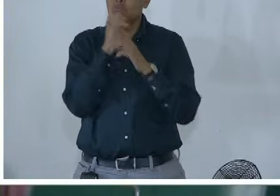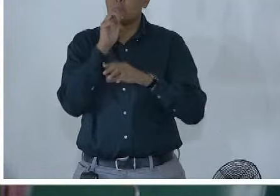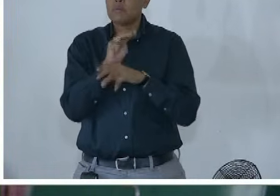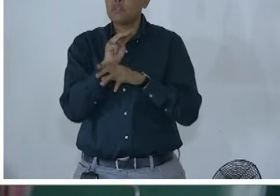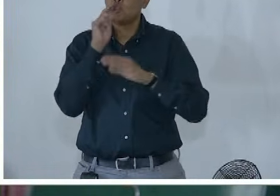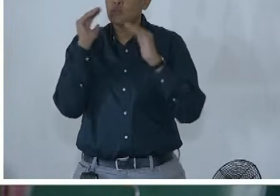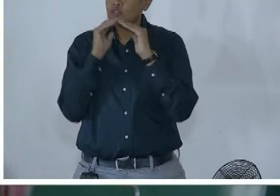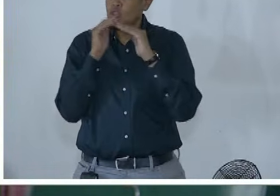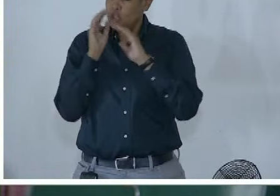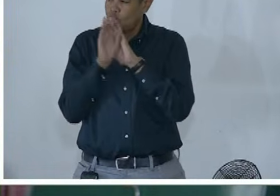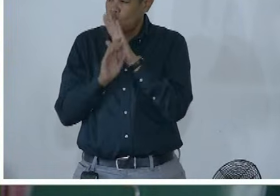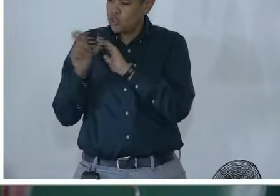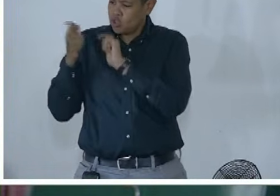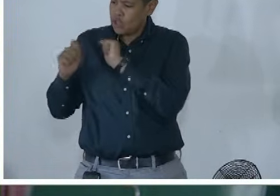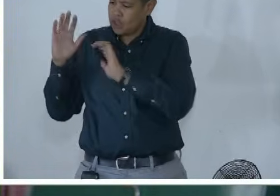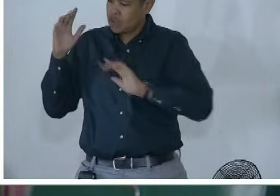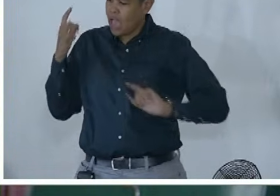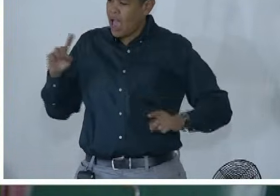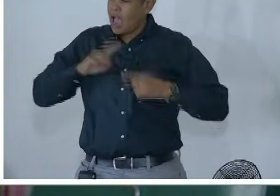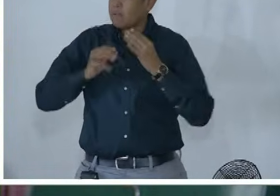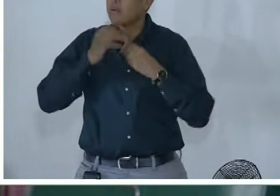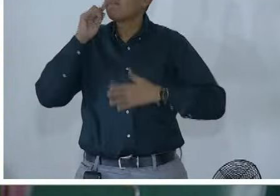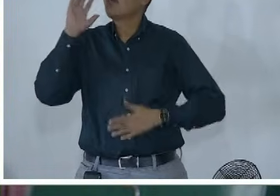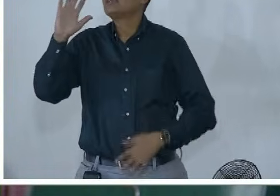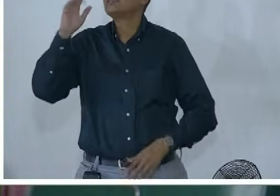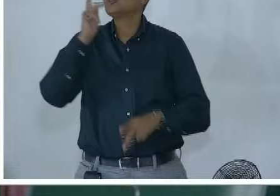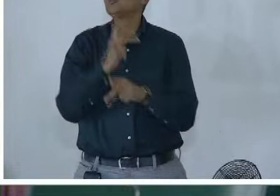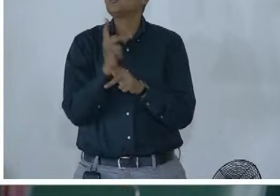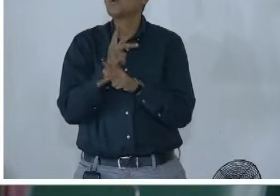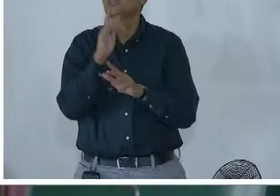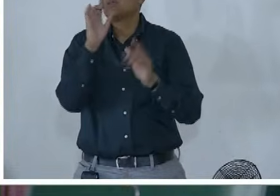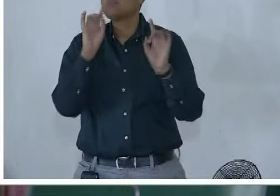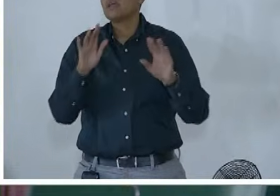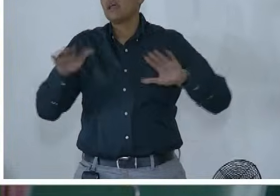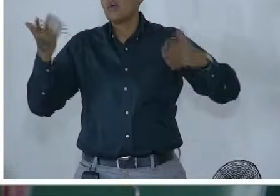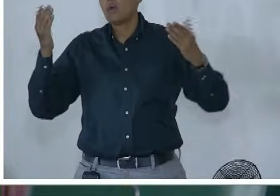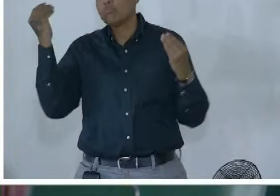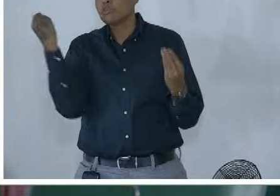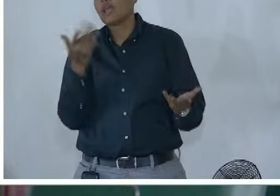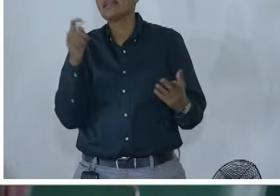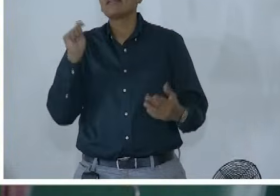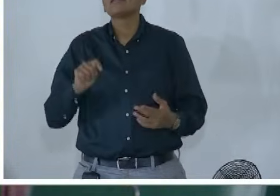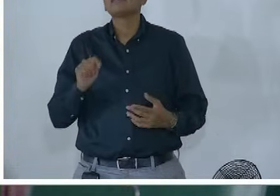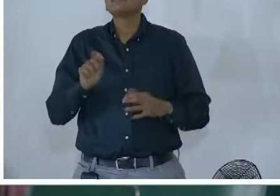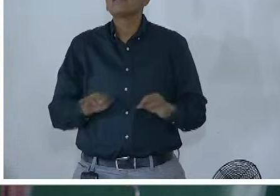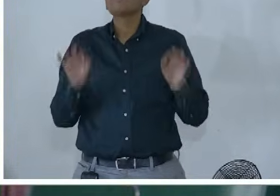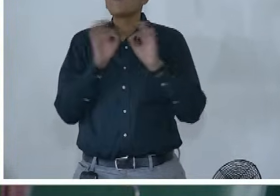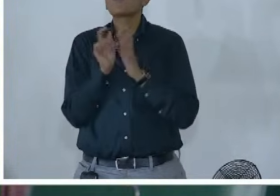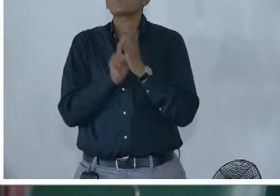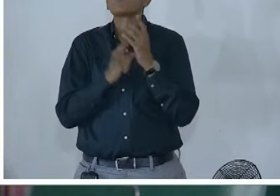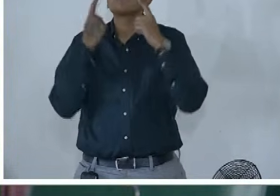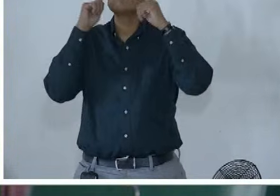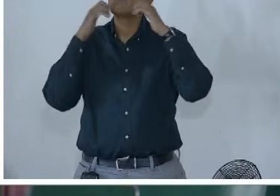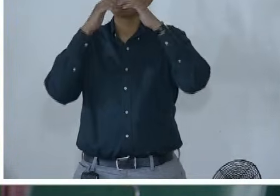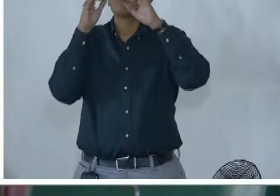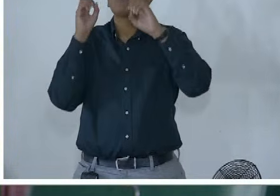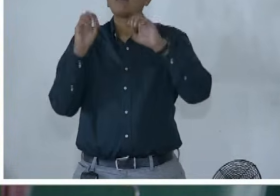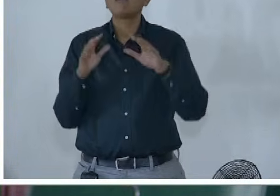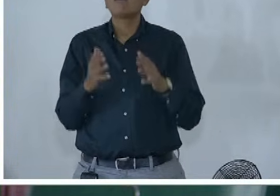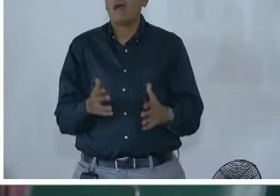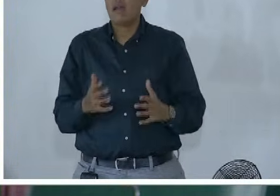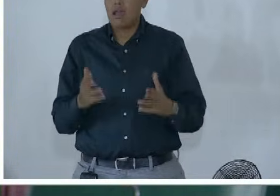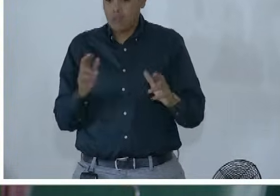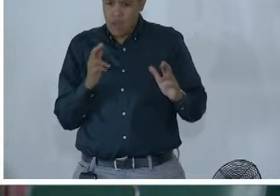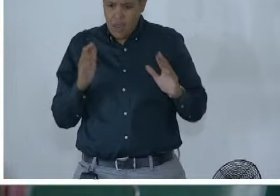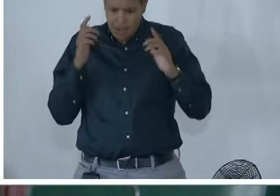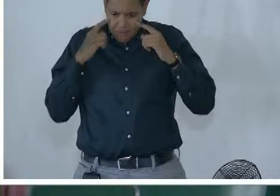and Constitutional Affairs for his stewardship in bringing this important piece of legislation